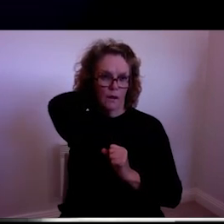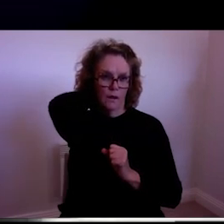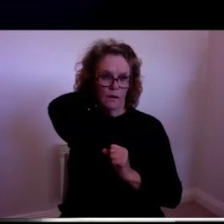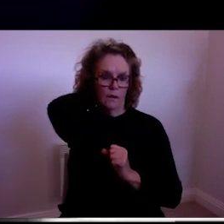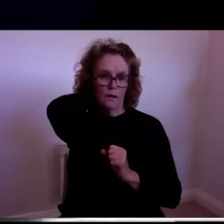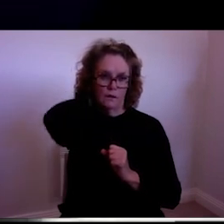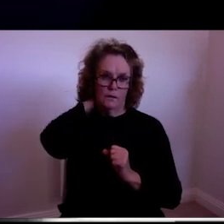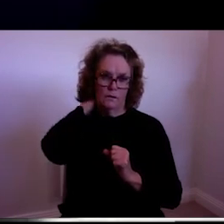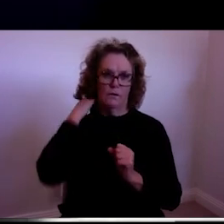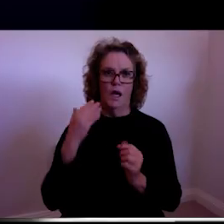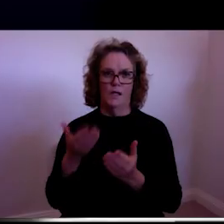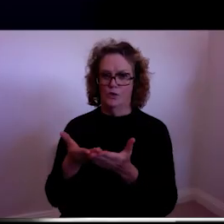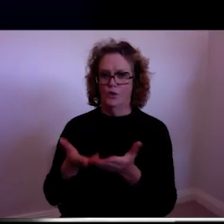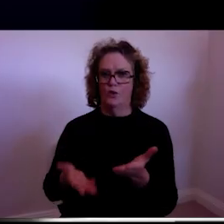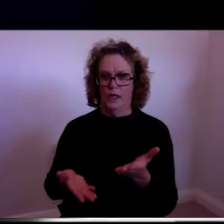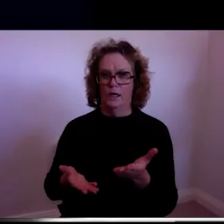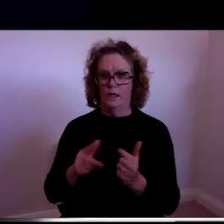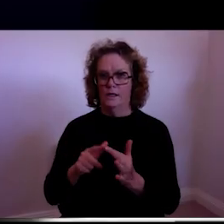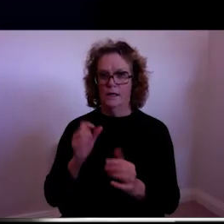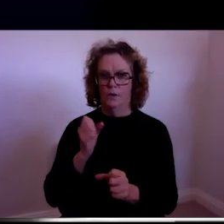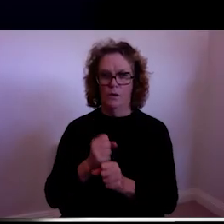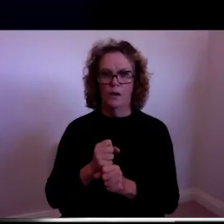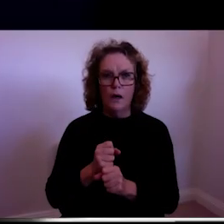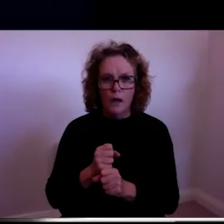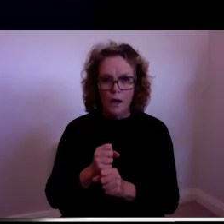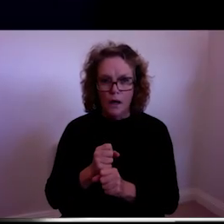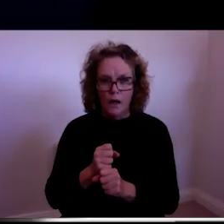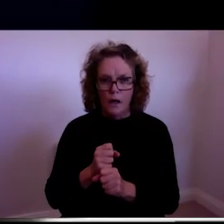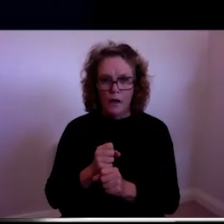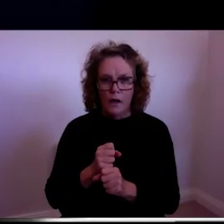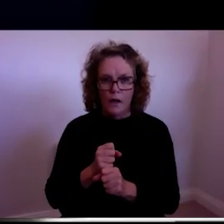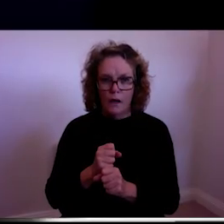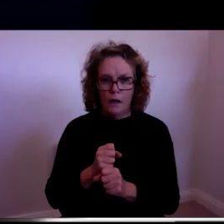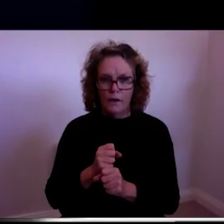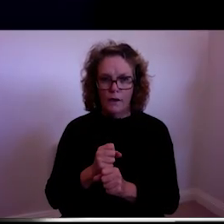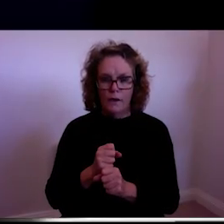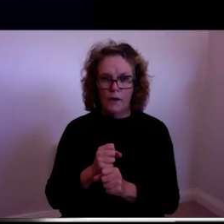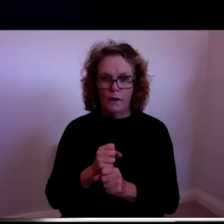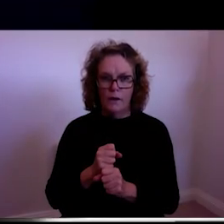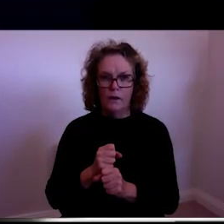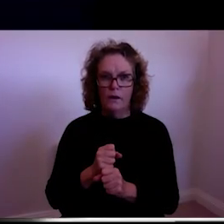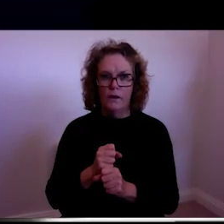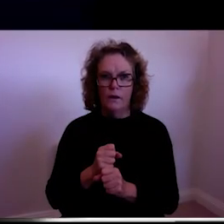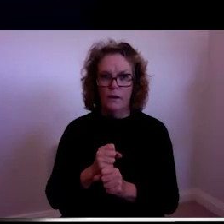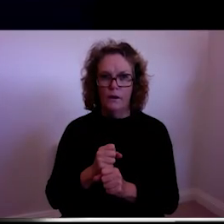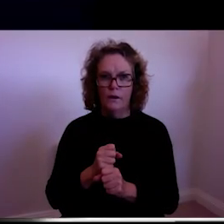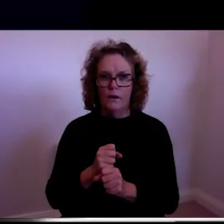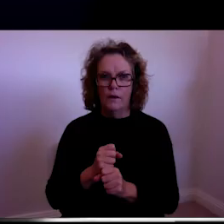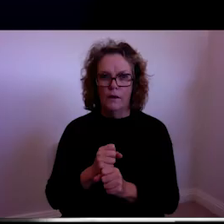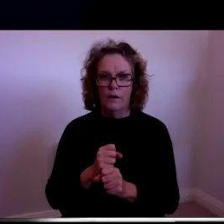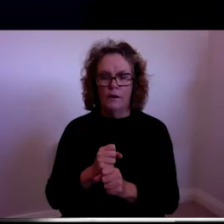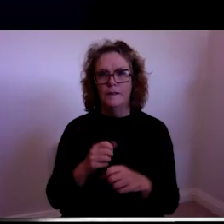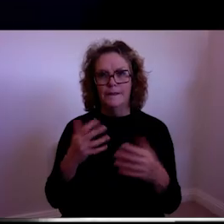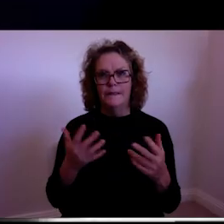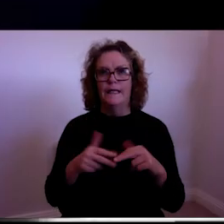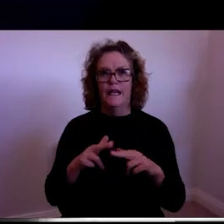example that I've come to know of. The sectors, when NDIS and when the health sector, when they don't work